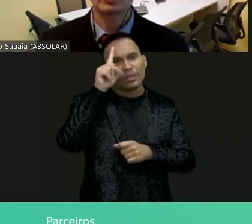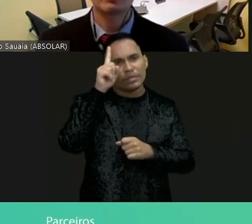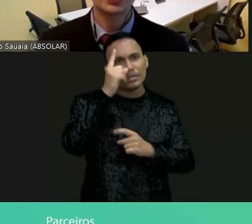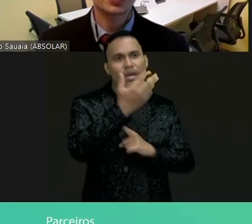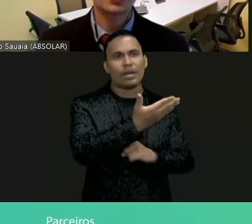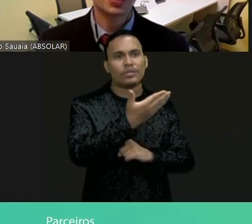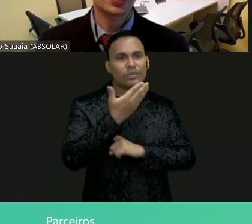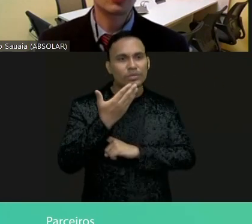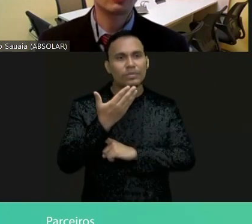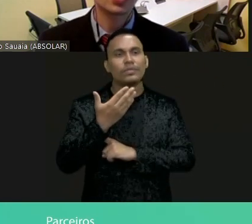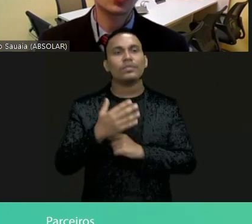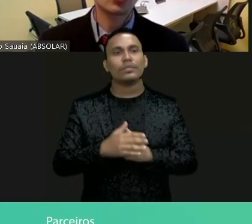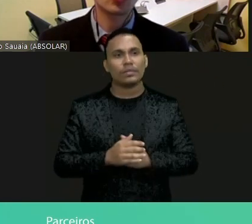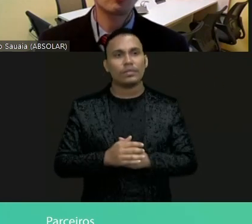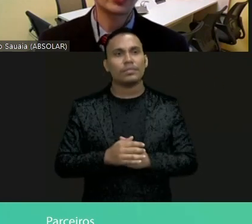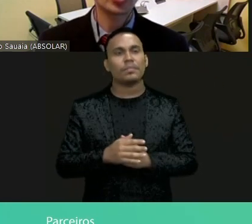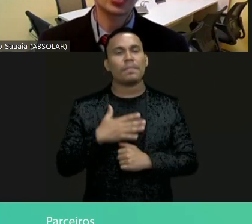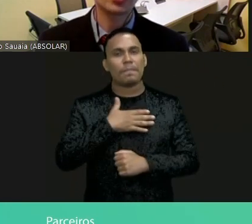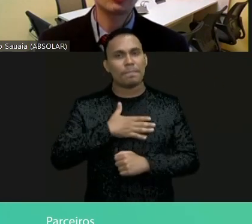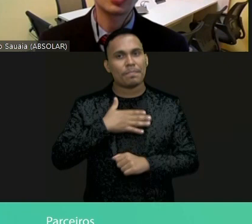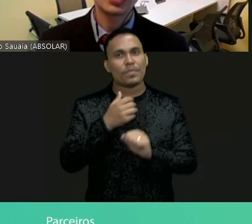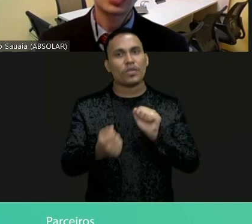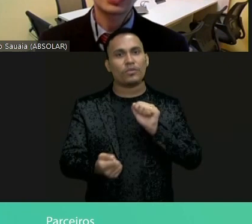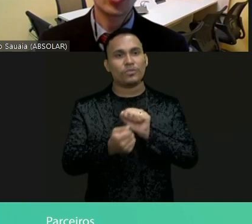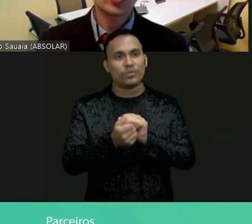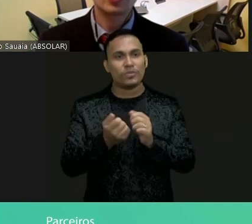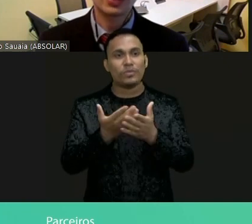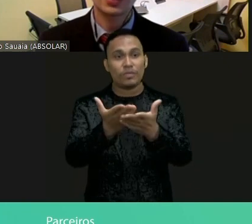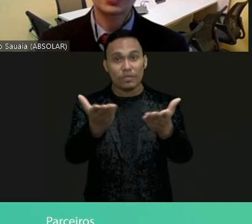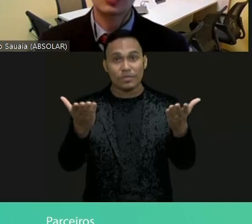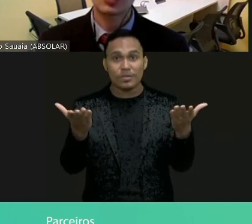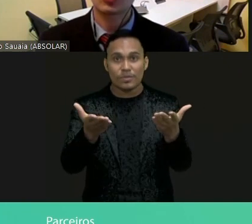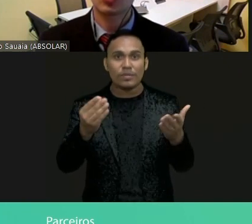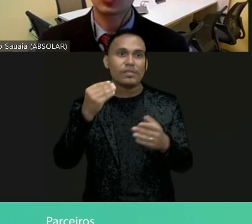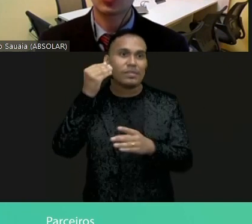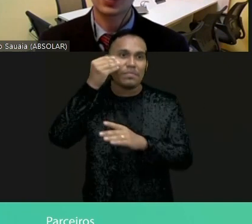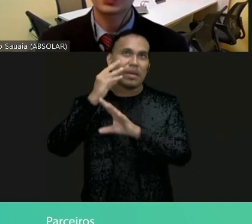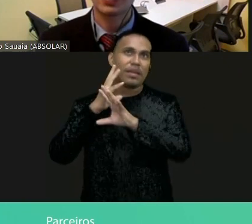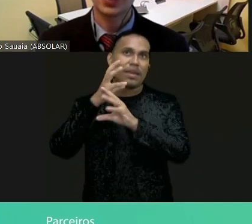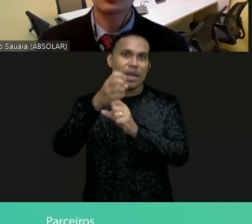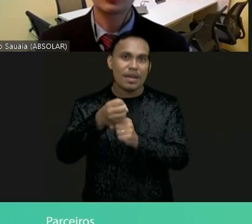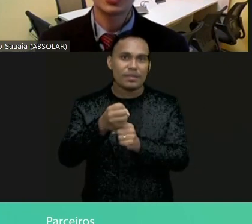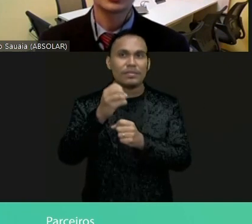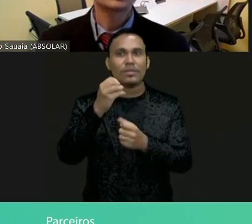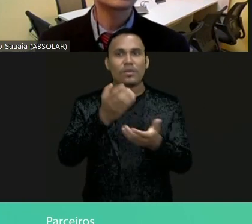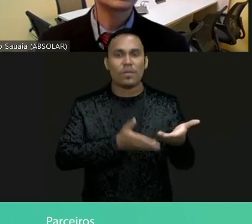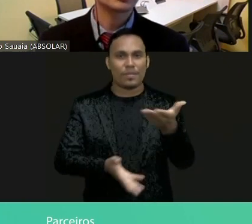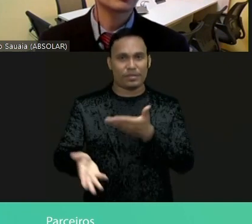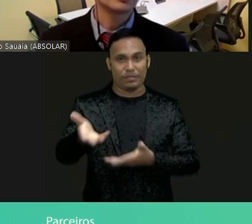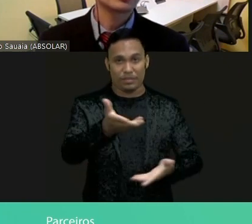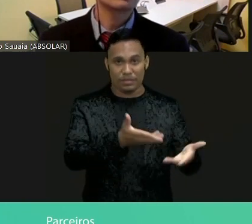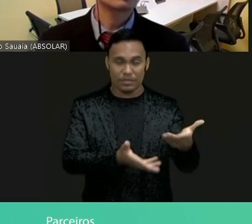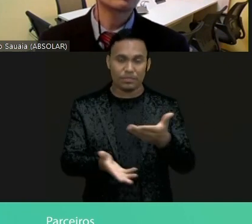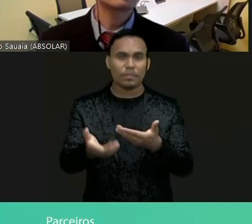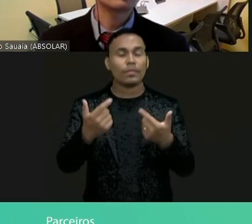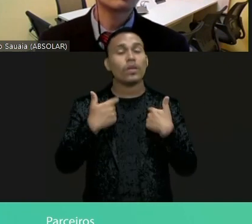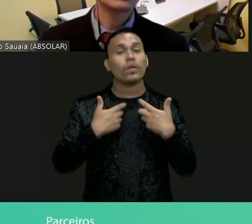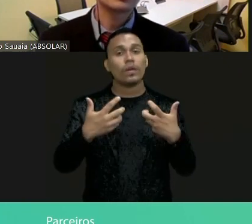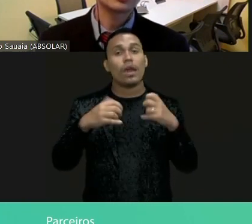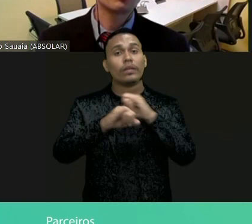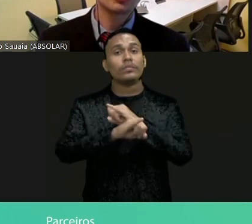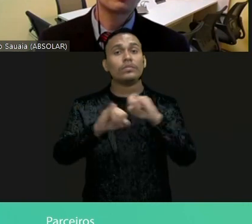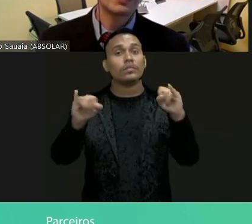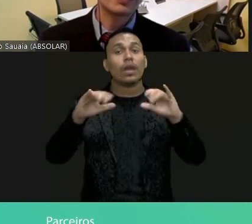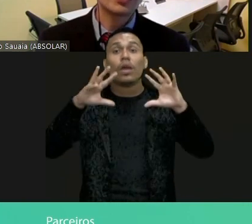to do our work. It's great to be sharing our experience with you today, and to say